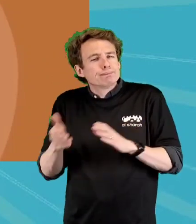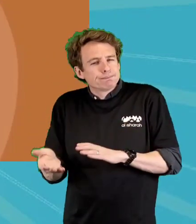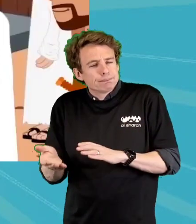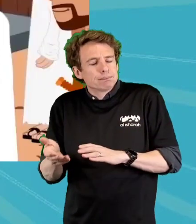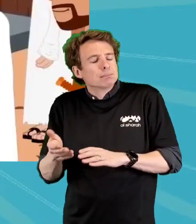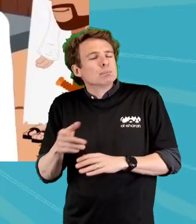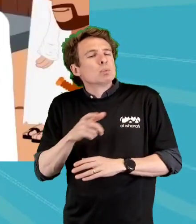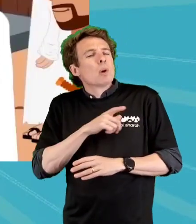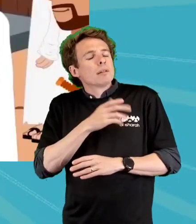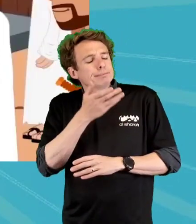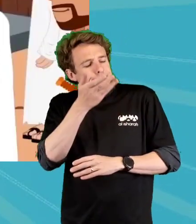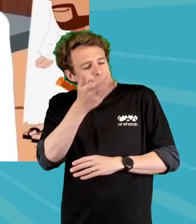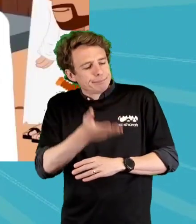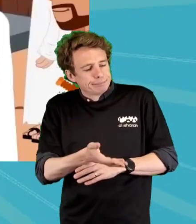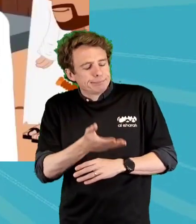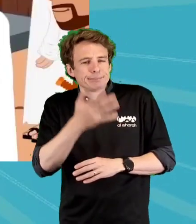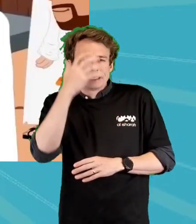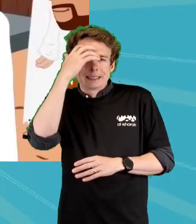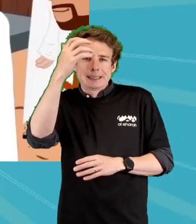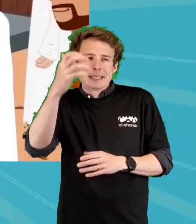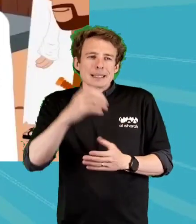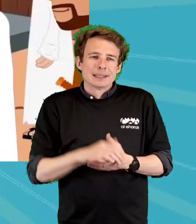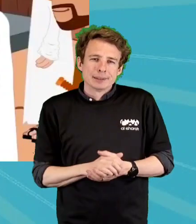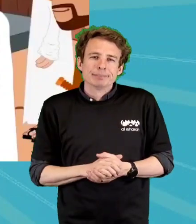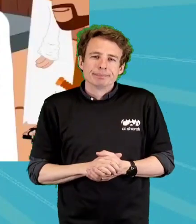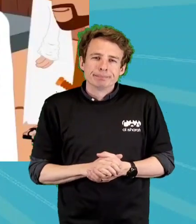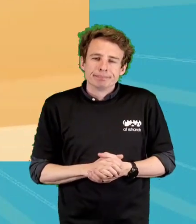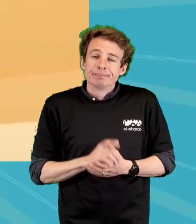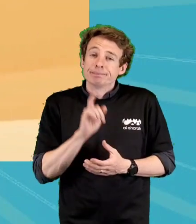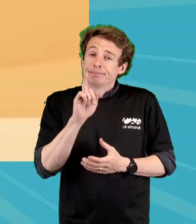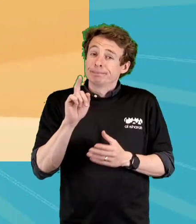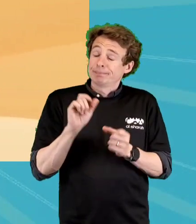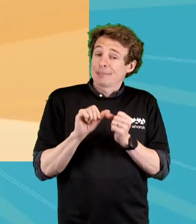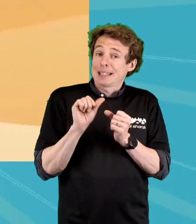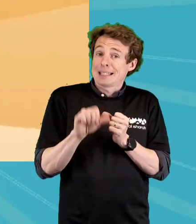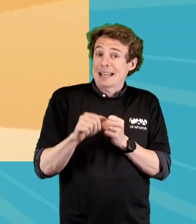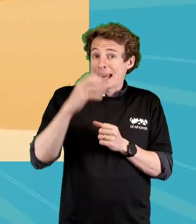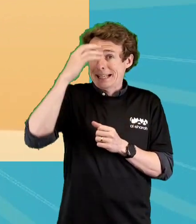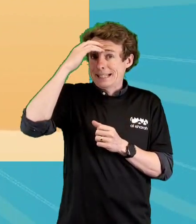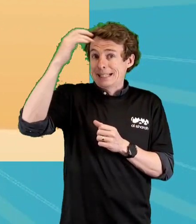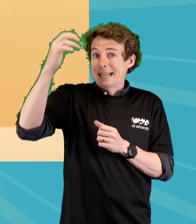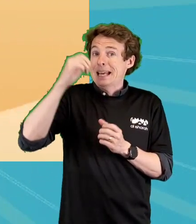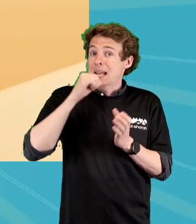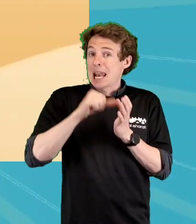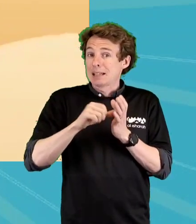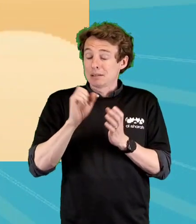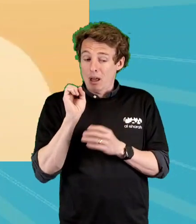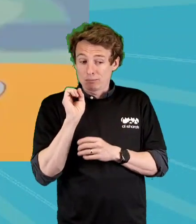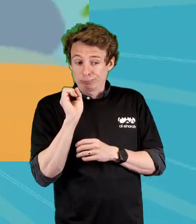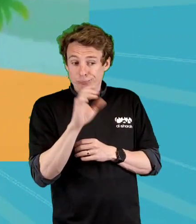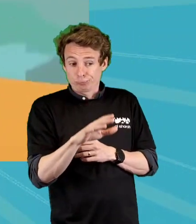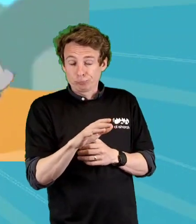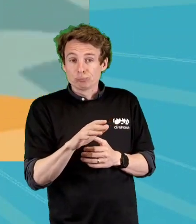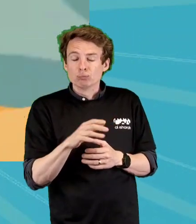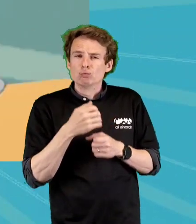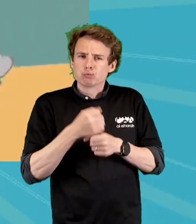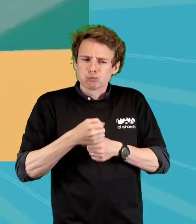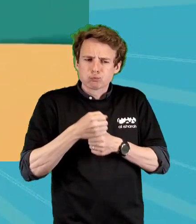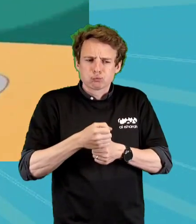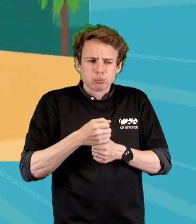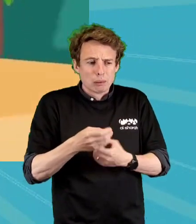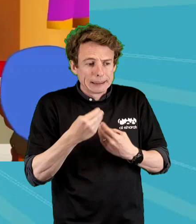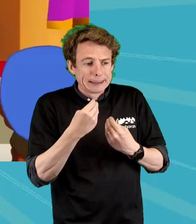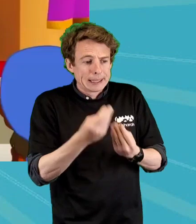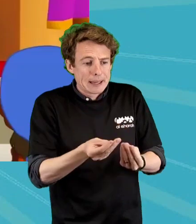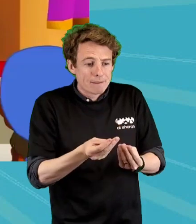Najashi. Later, the Prophet sent another letter to the next new king, but we don't